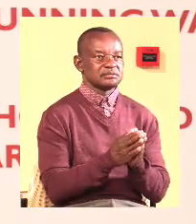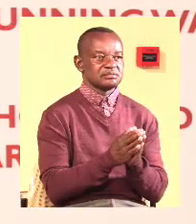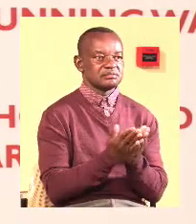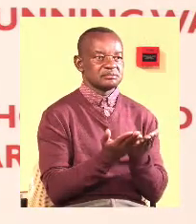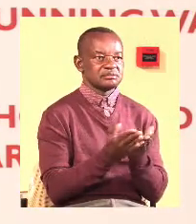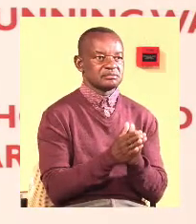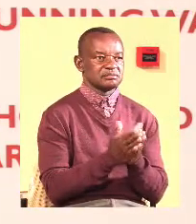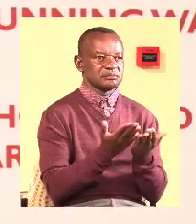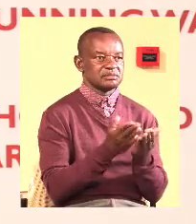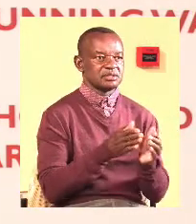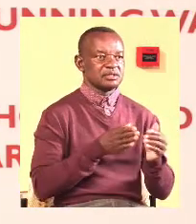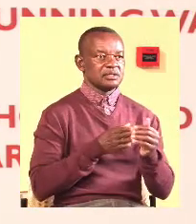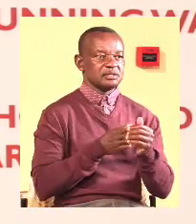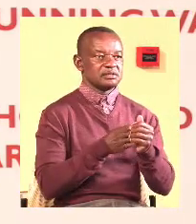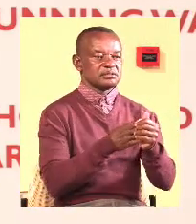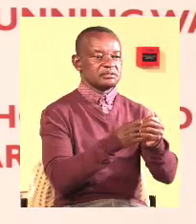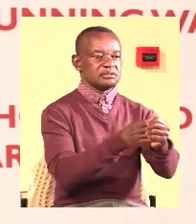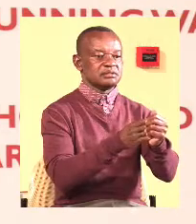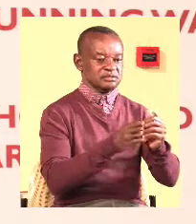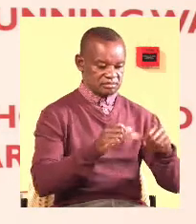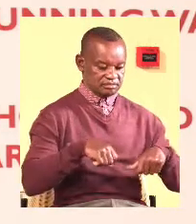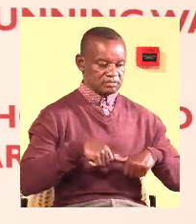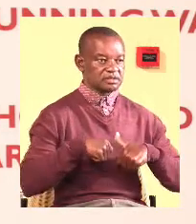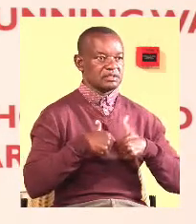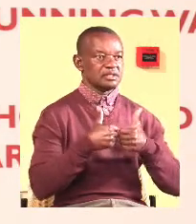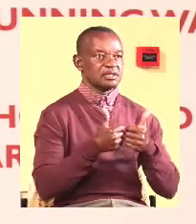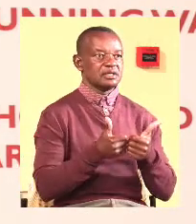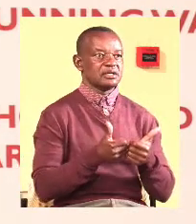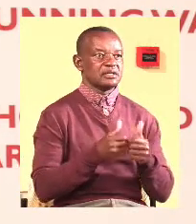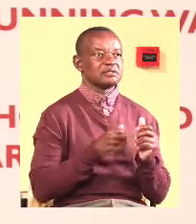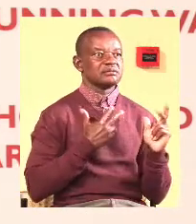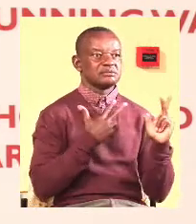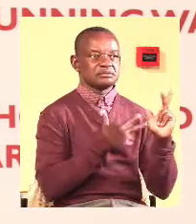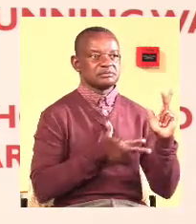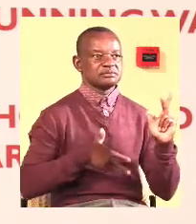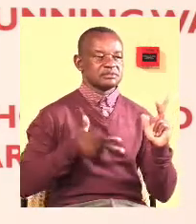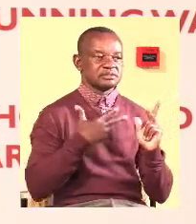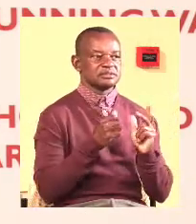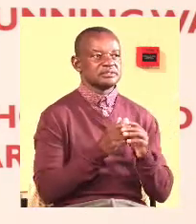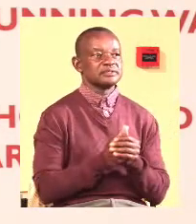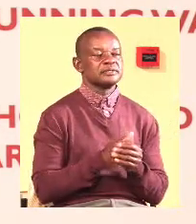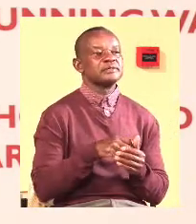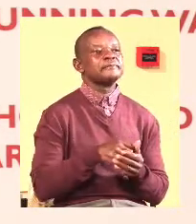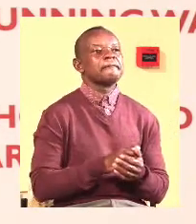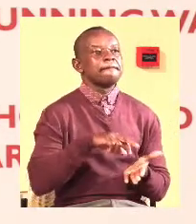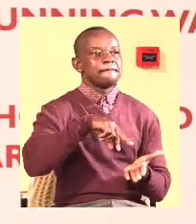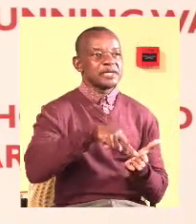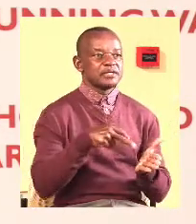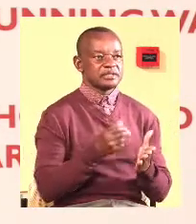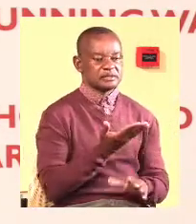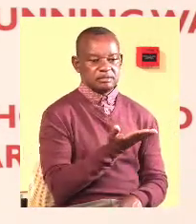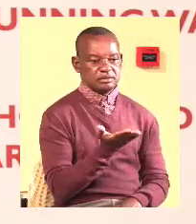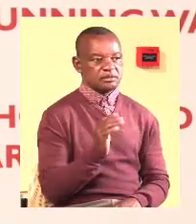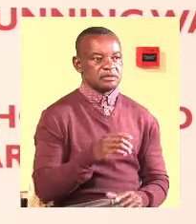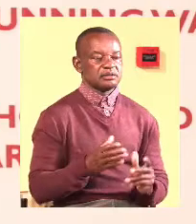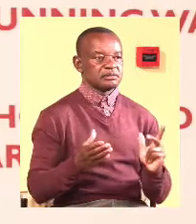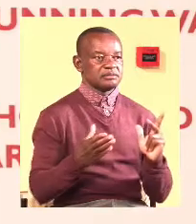workers on the issues that they should cover. So that is to make sure that all the community health workers